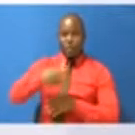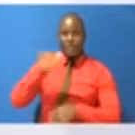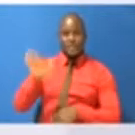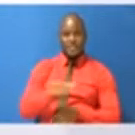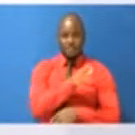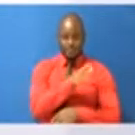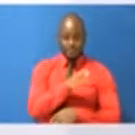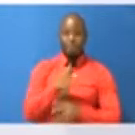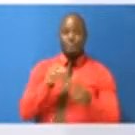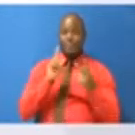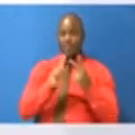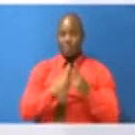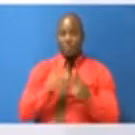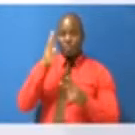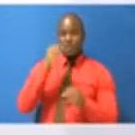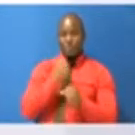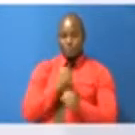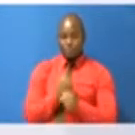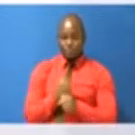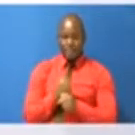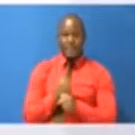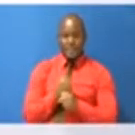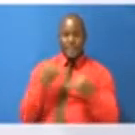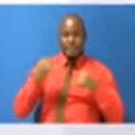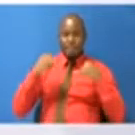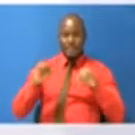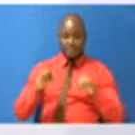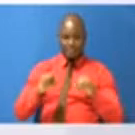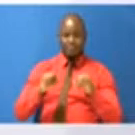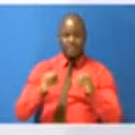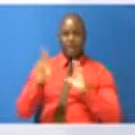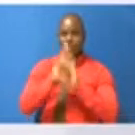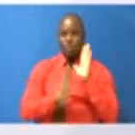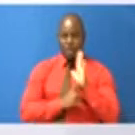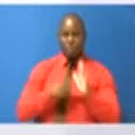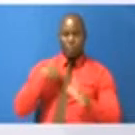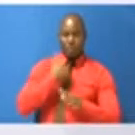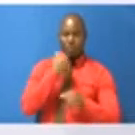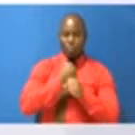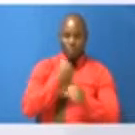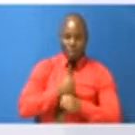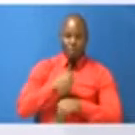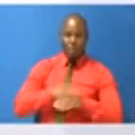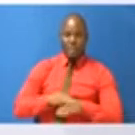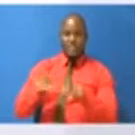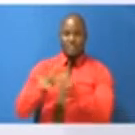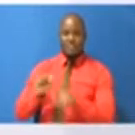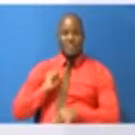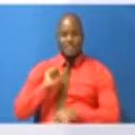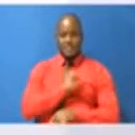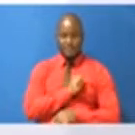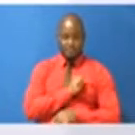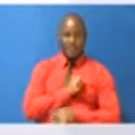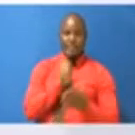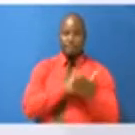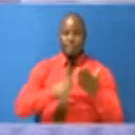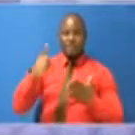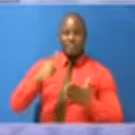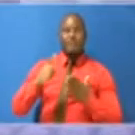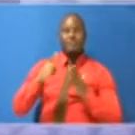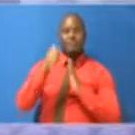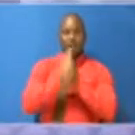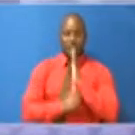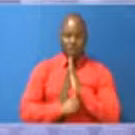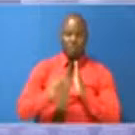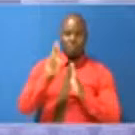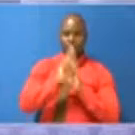assembly the second thing that we're going to do is to implement the standing orders that we've actually been working on even as i've been in the senate proper standing